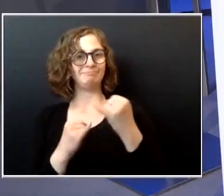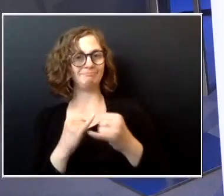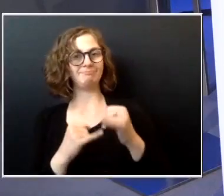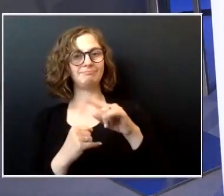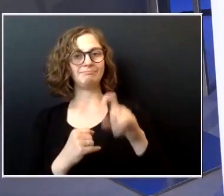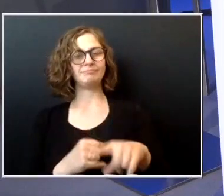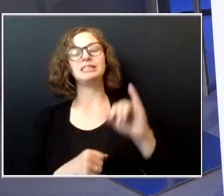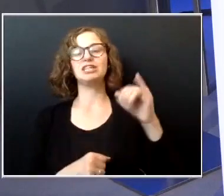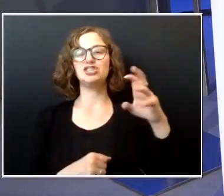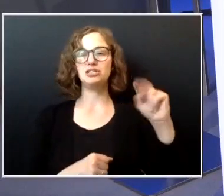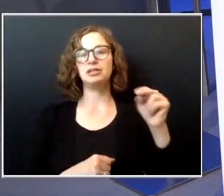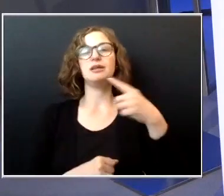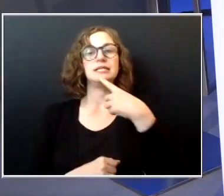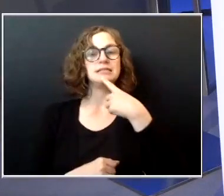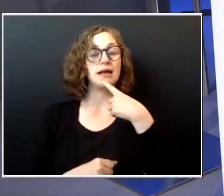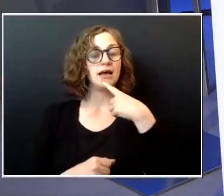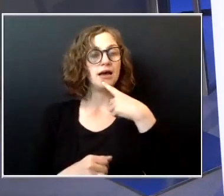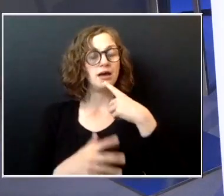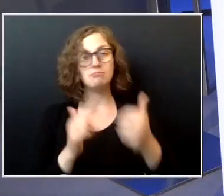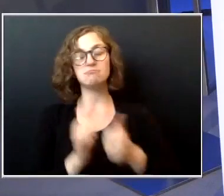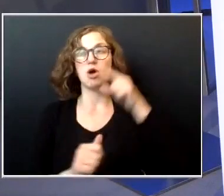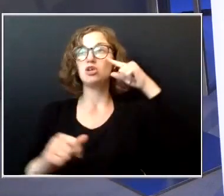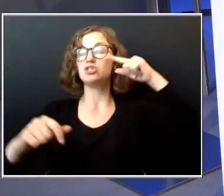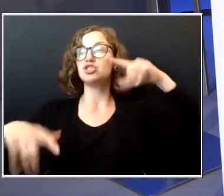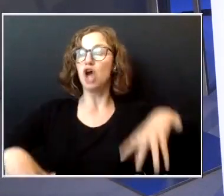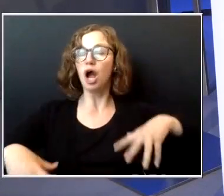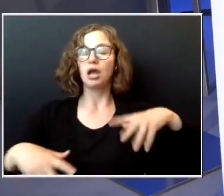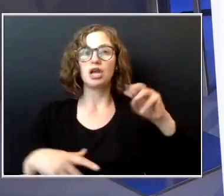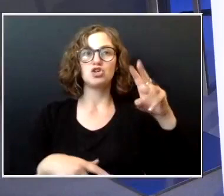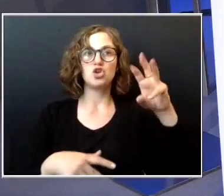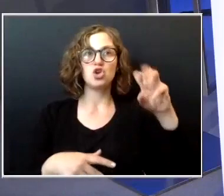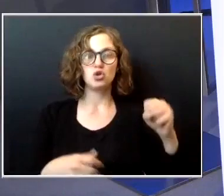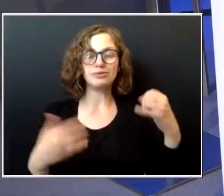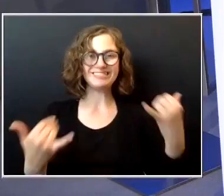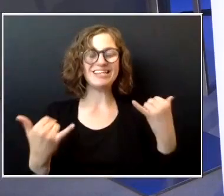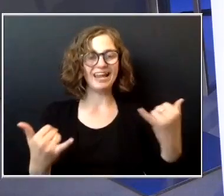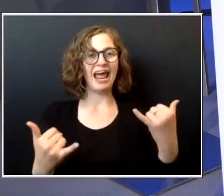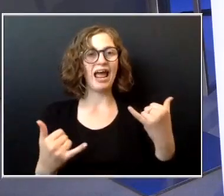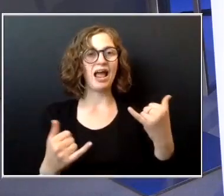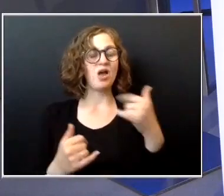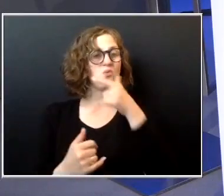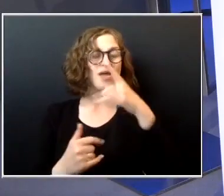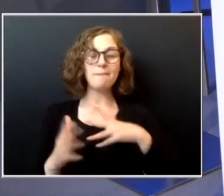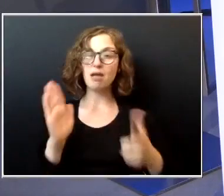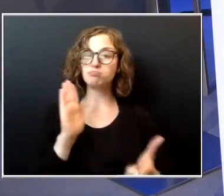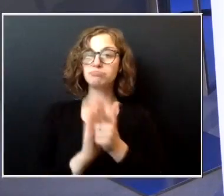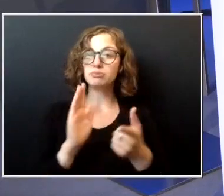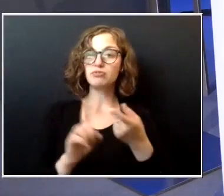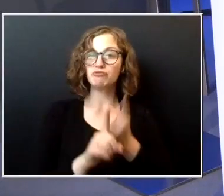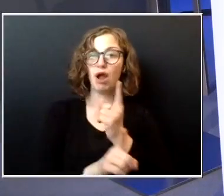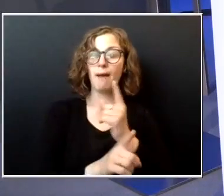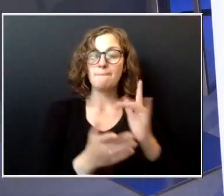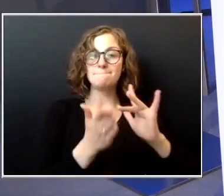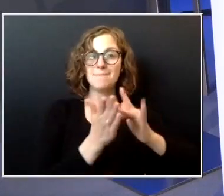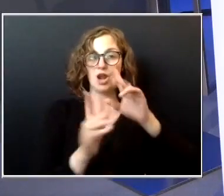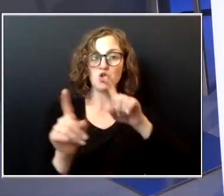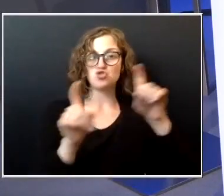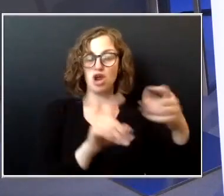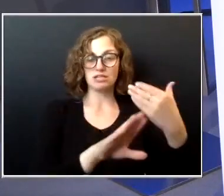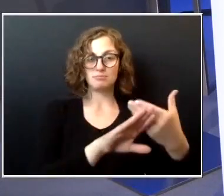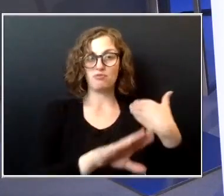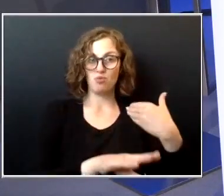from the program today, women not allowed in medical trials before 1995. I cannot agree more. So there's